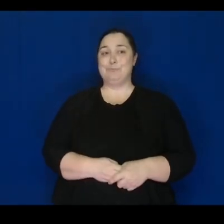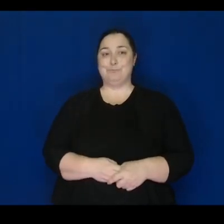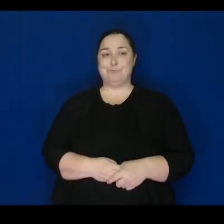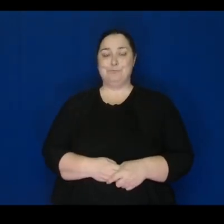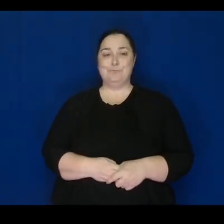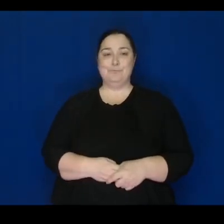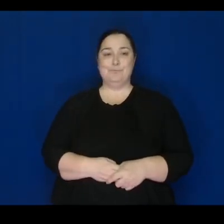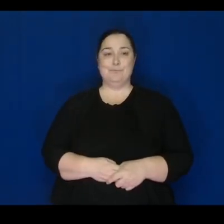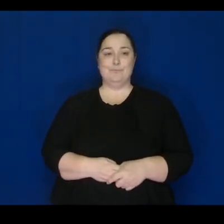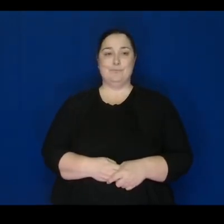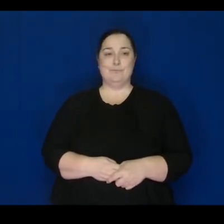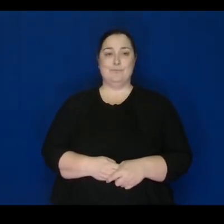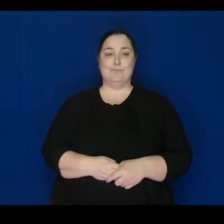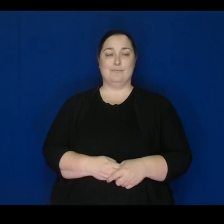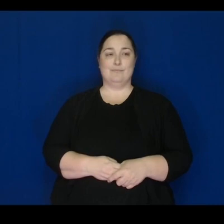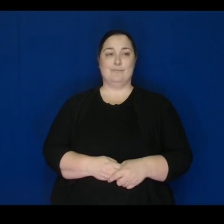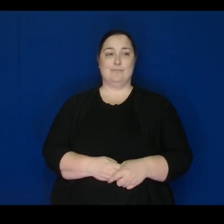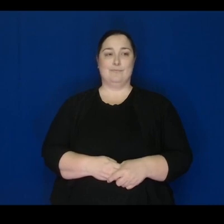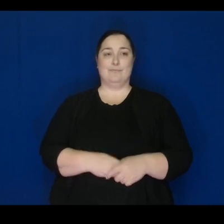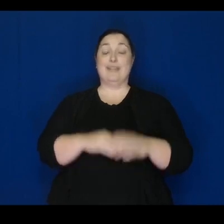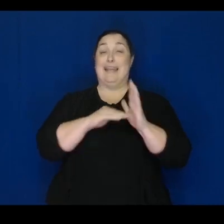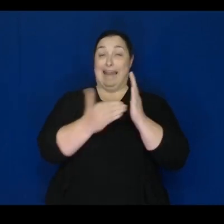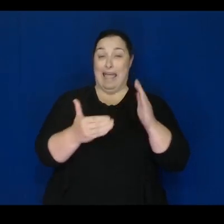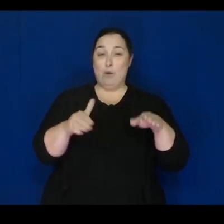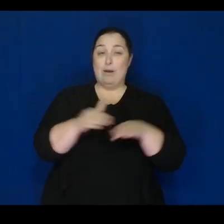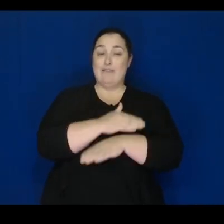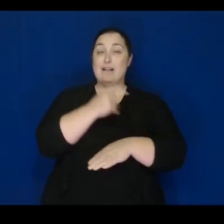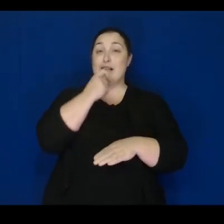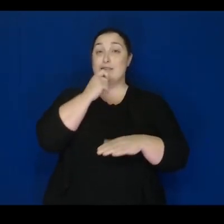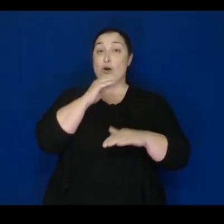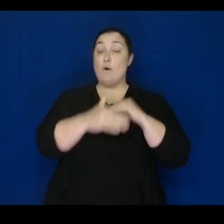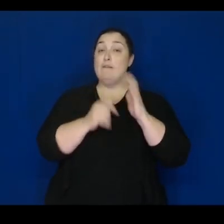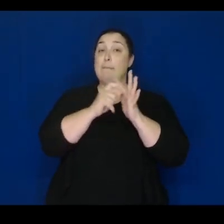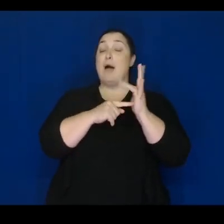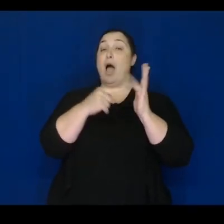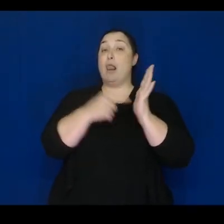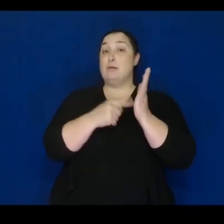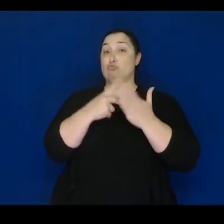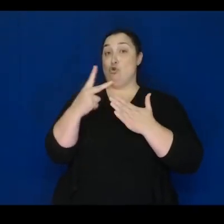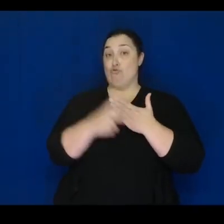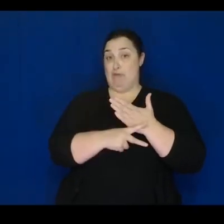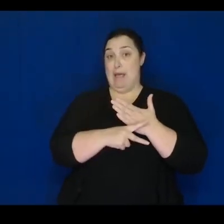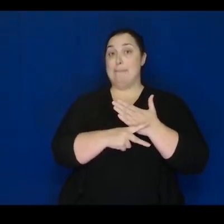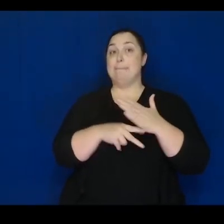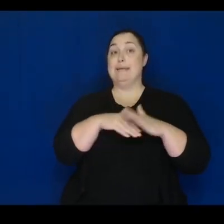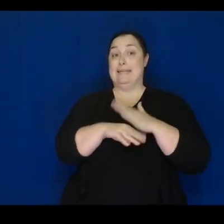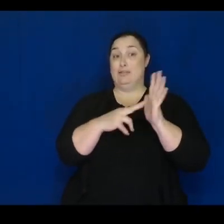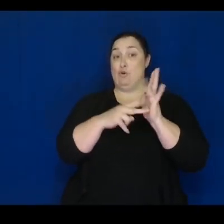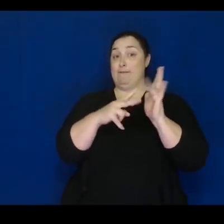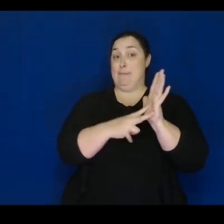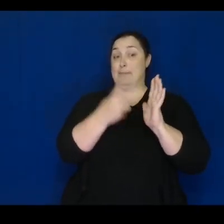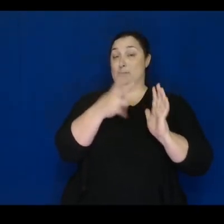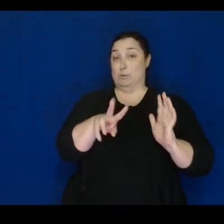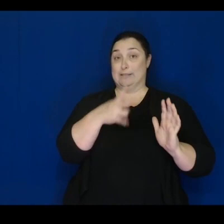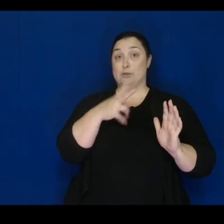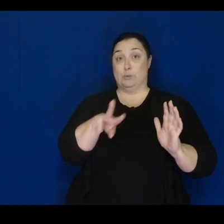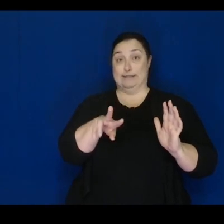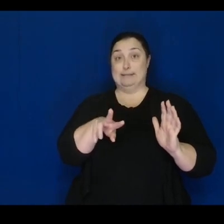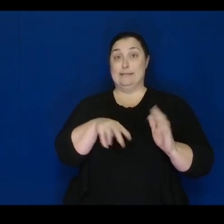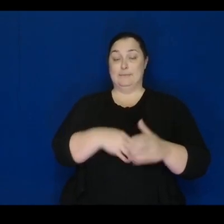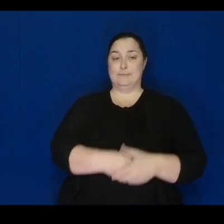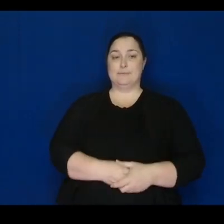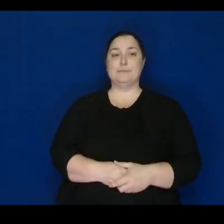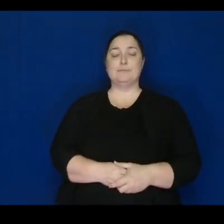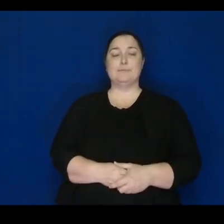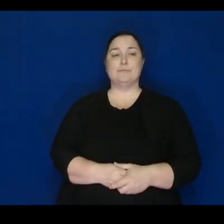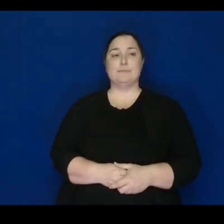And so now I'd like to talk a little bit about the pilot program that we ran in November 2020. And so we